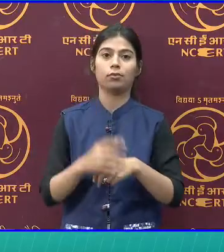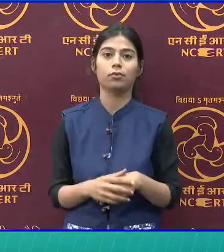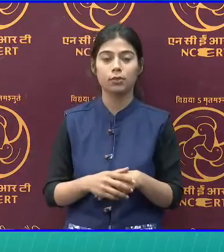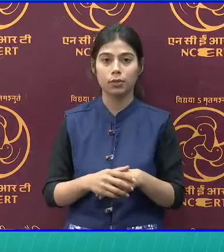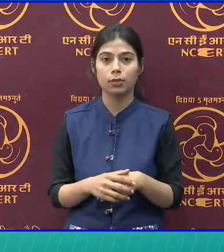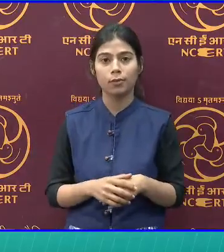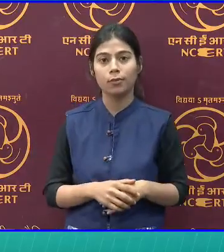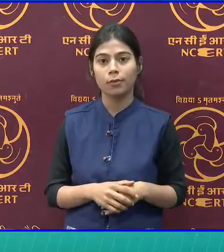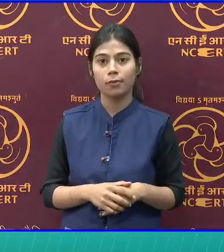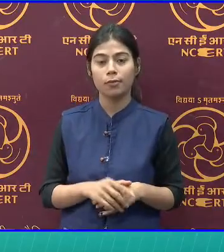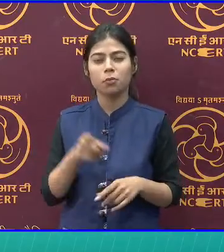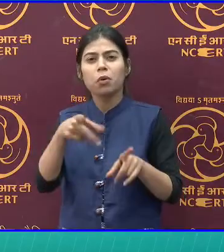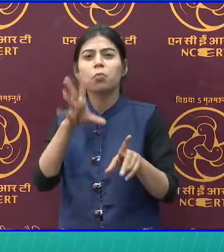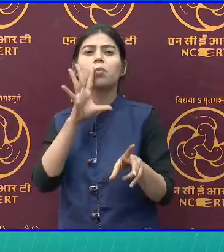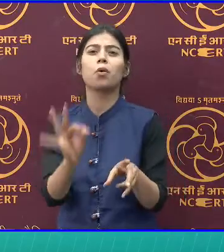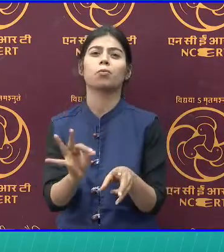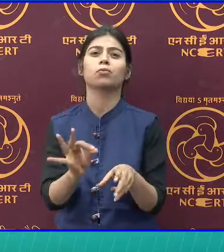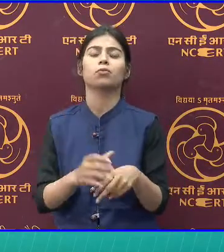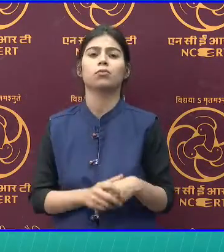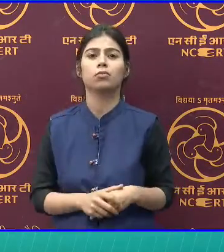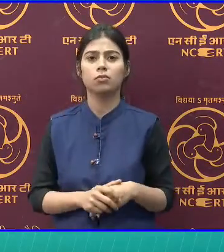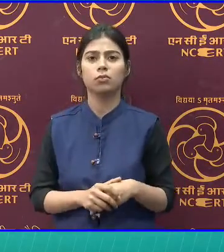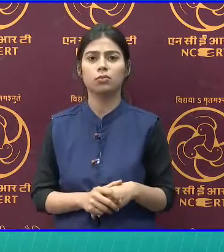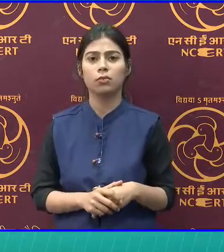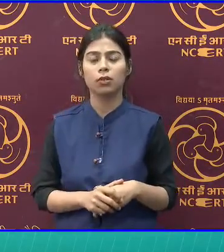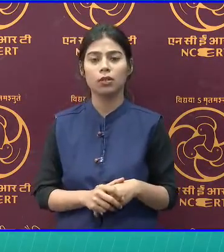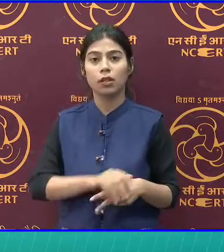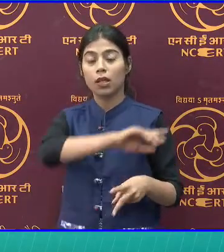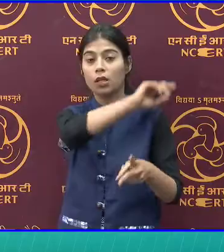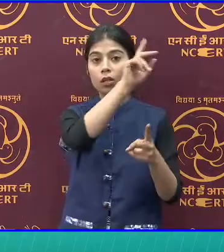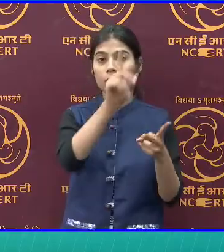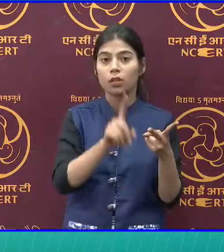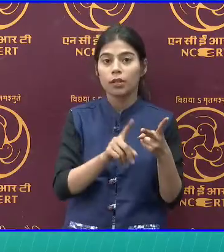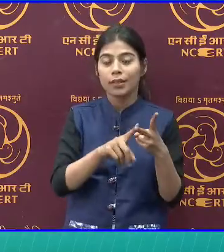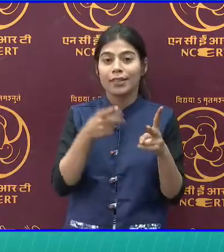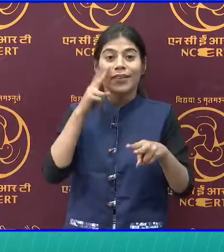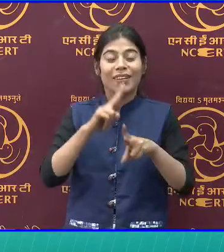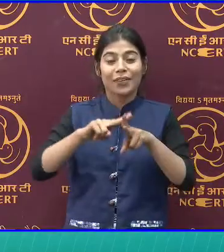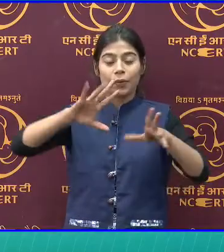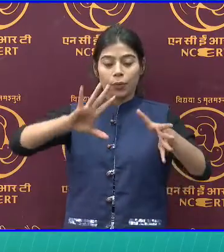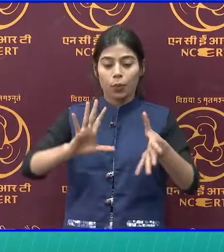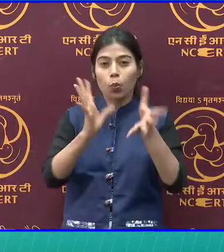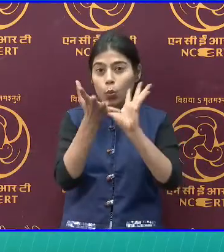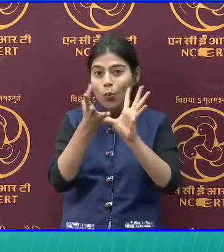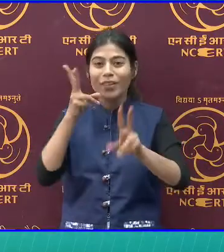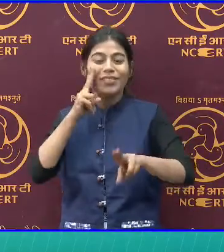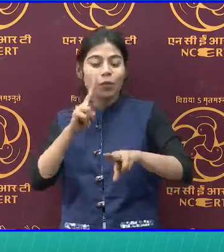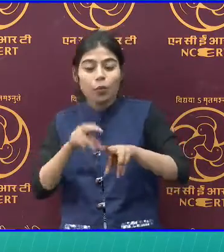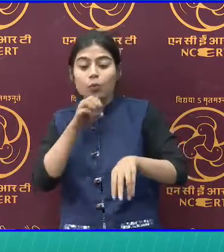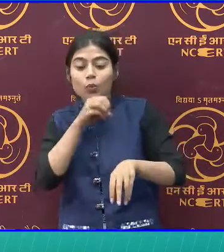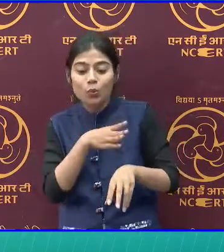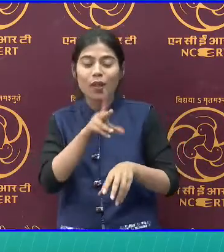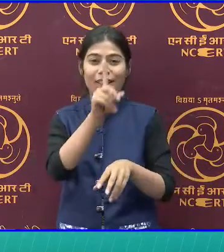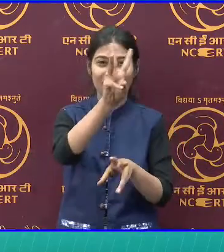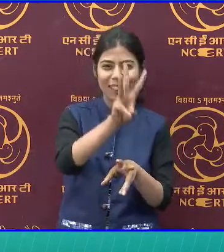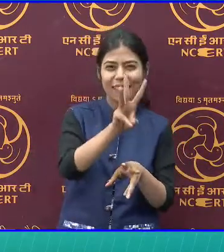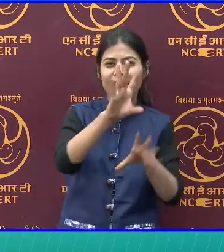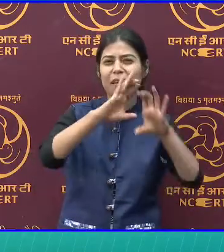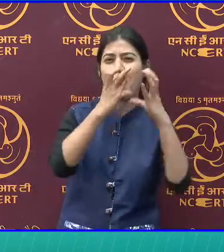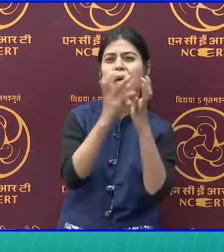so this is one issue. So I would say that the globe is also, when we are young, when children were young in classes 3, 4,